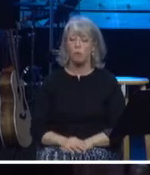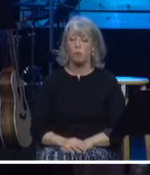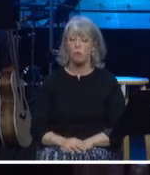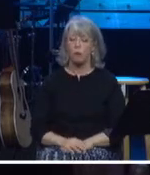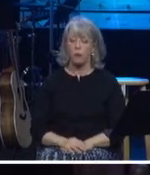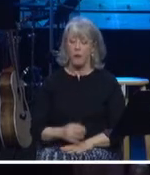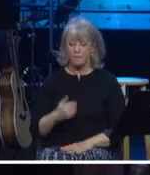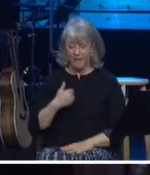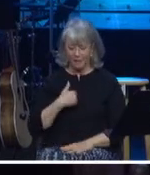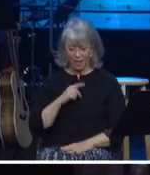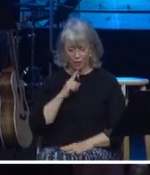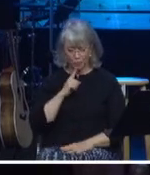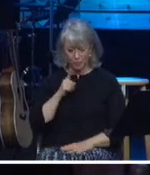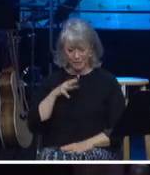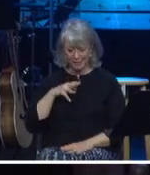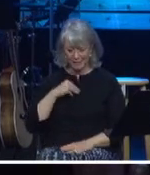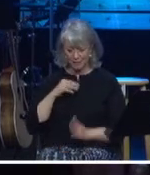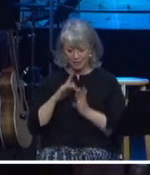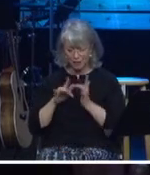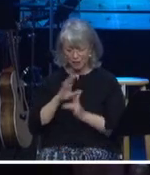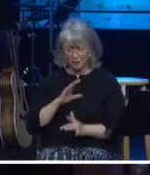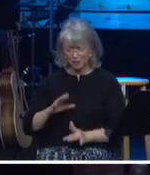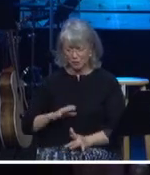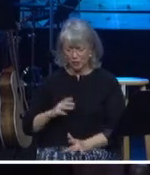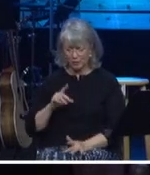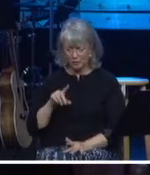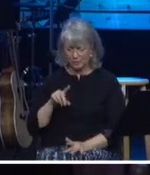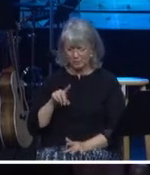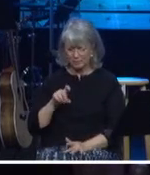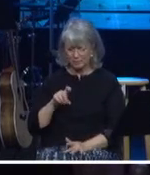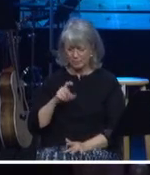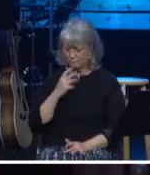Have you truly come to Jesus Christ?